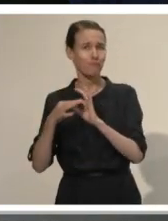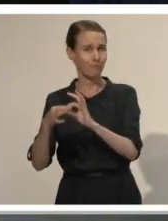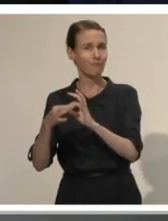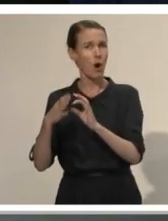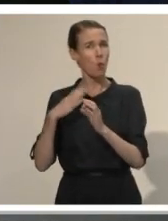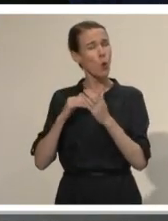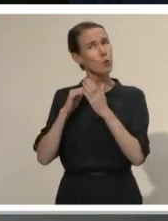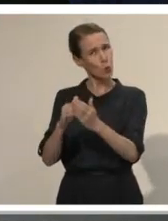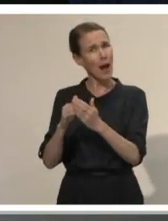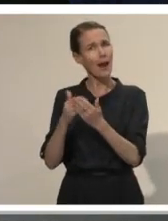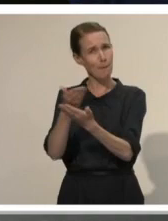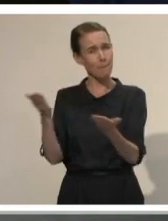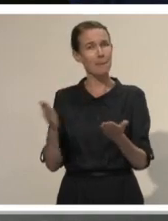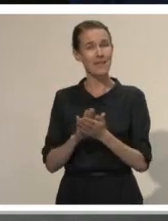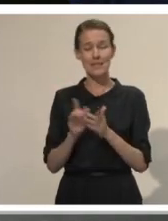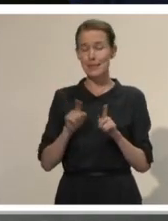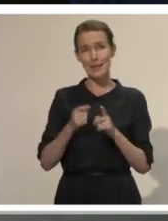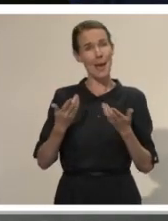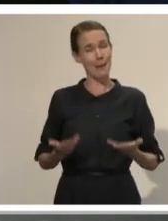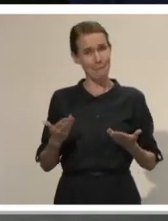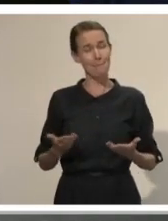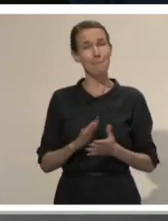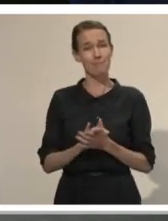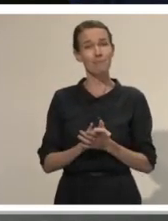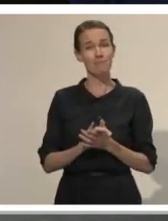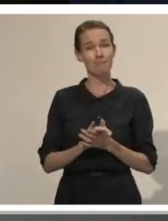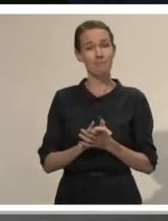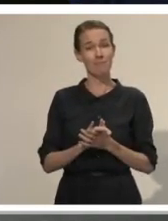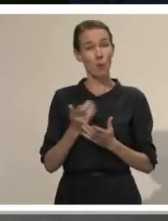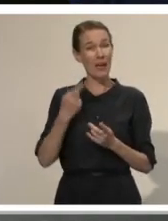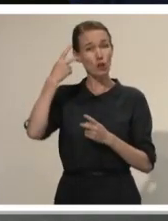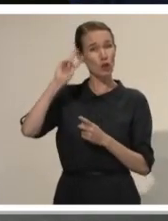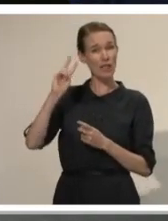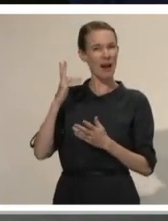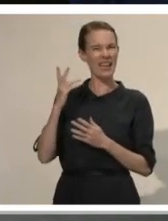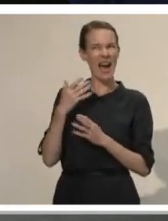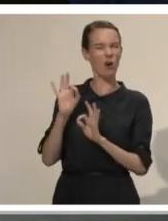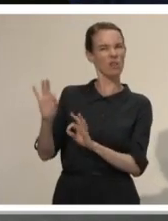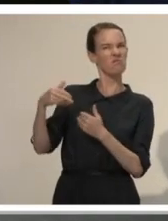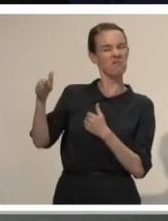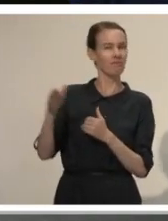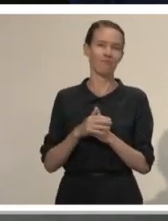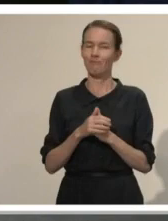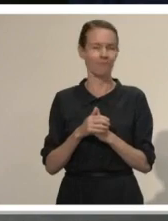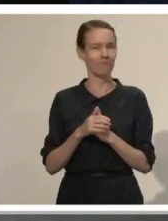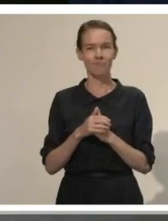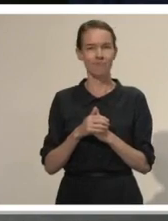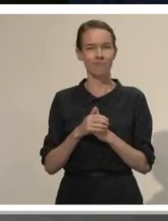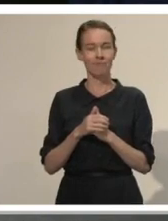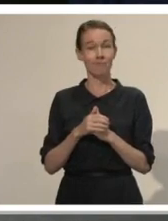it's no different for us now. What I would keep in mind is actually some of the aid projects that we would usually be engaged with haven't been as